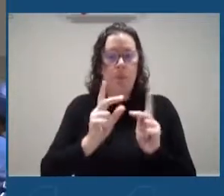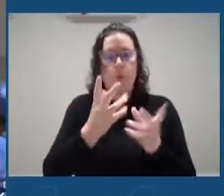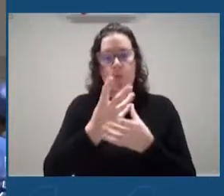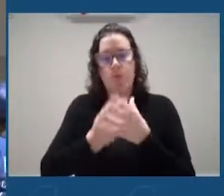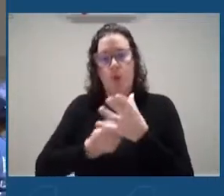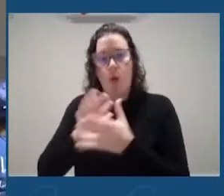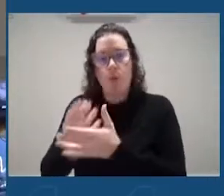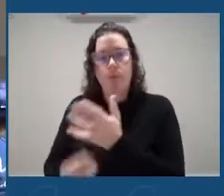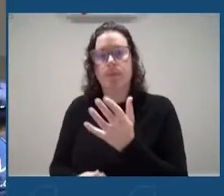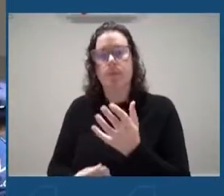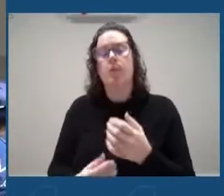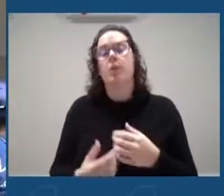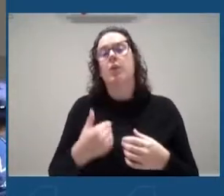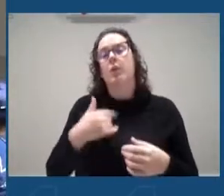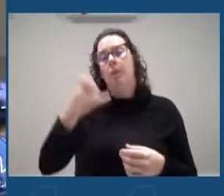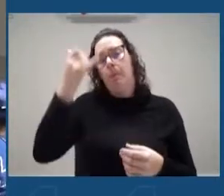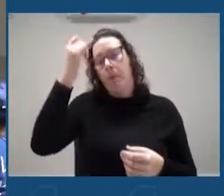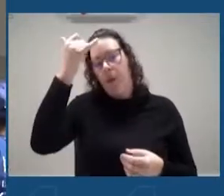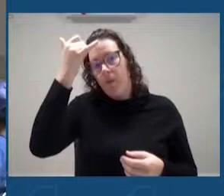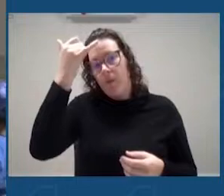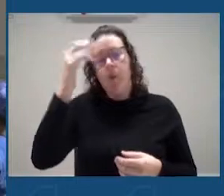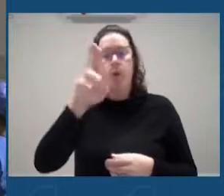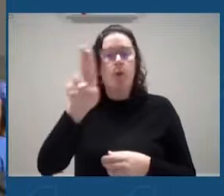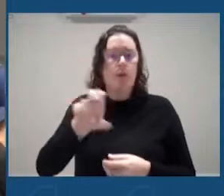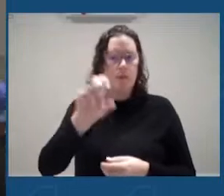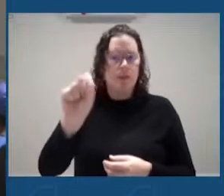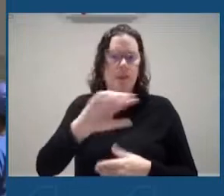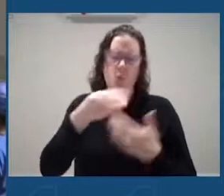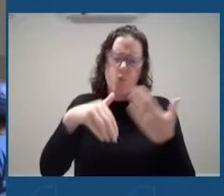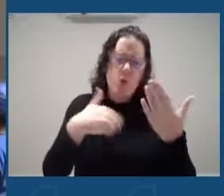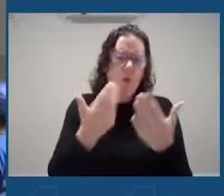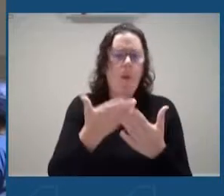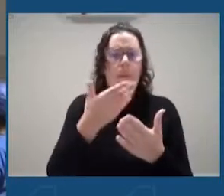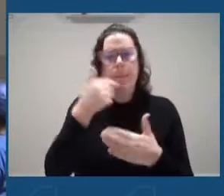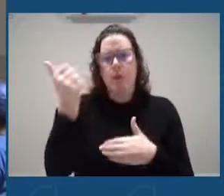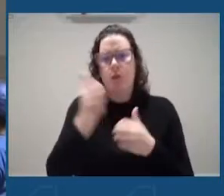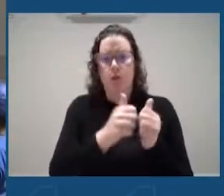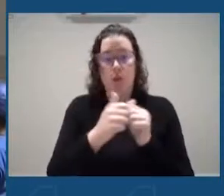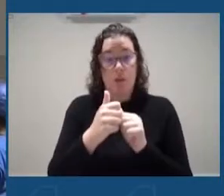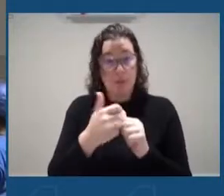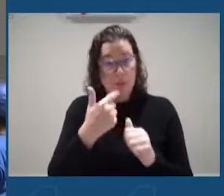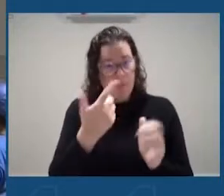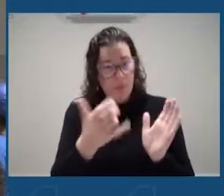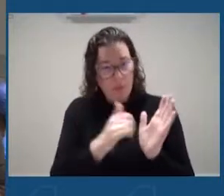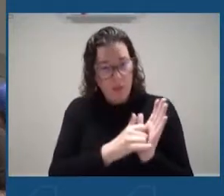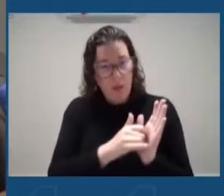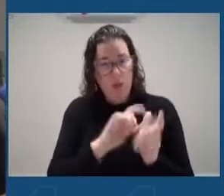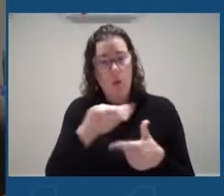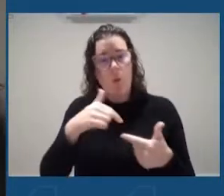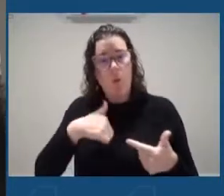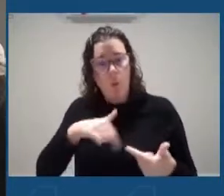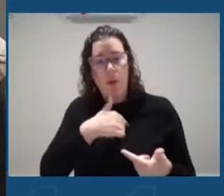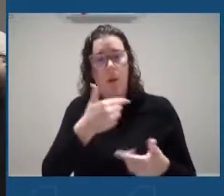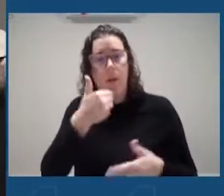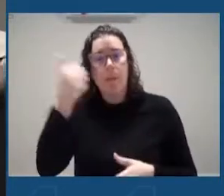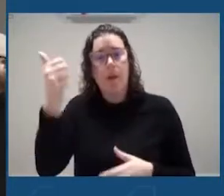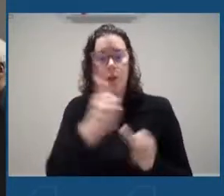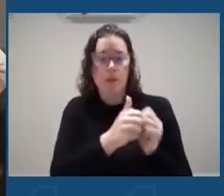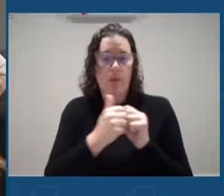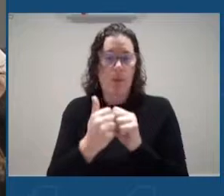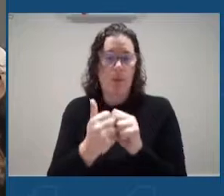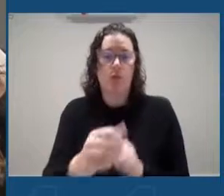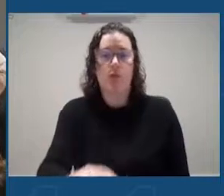and the United States, we're all better together. Can we say that? We're better together. We're better